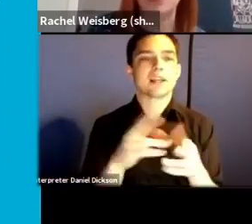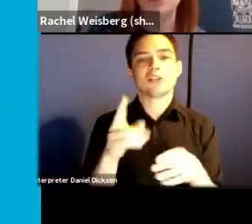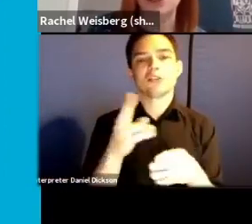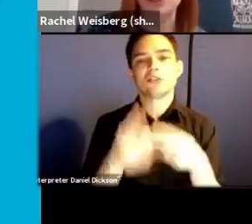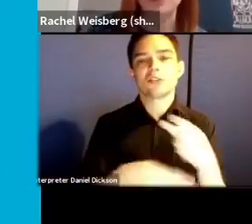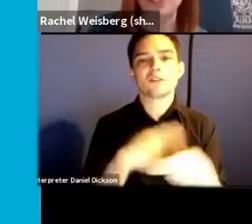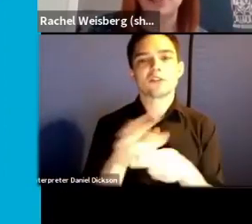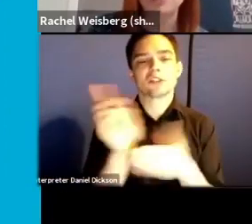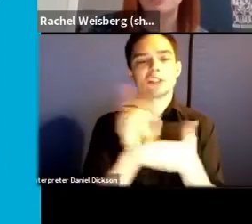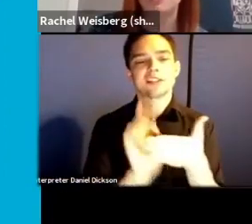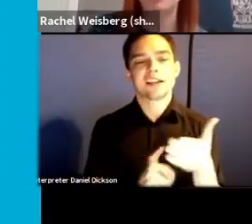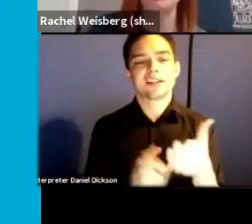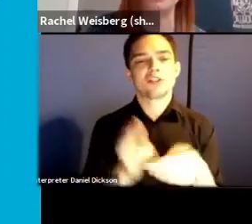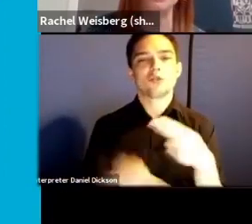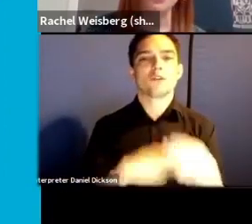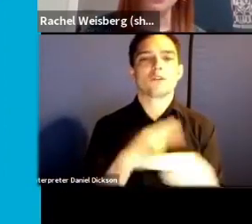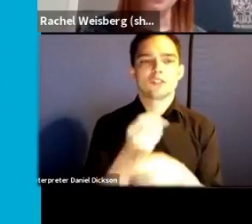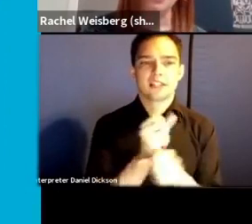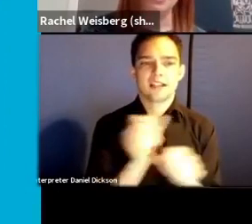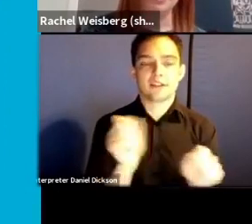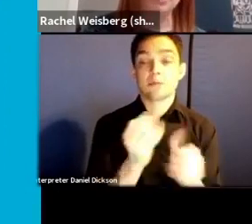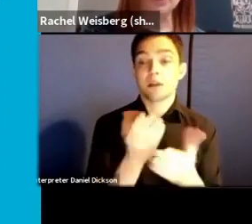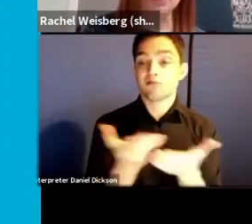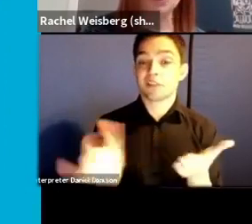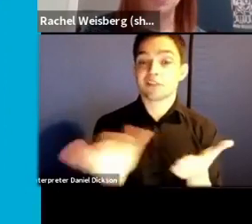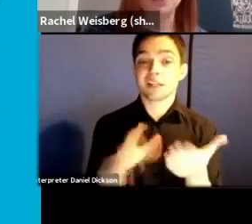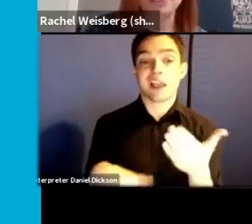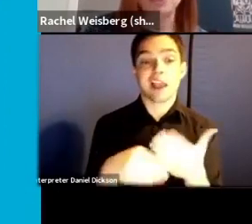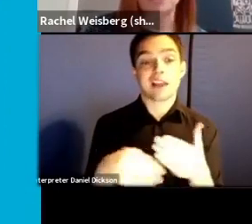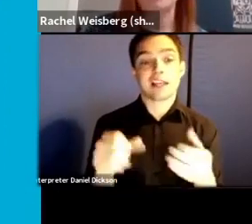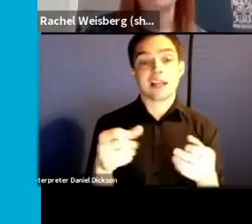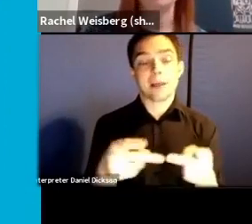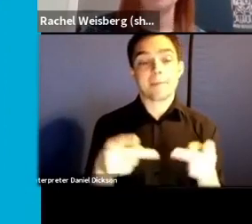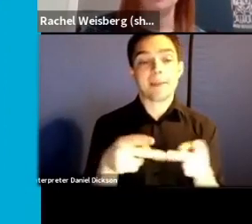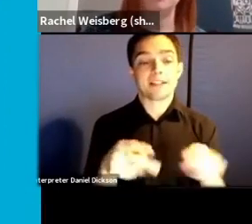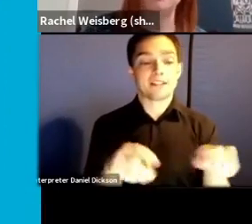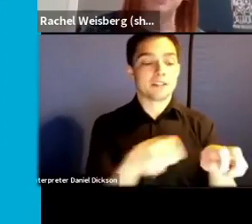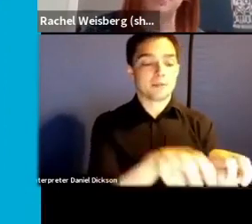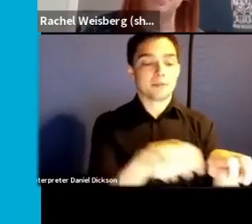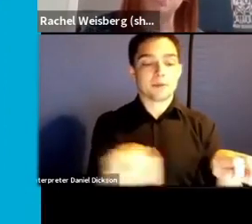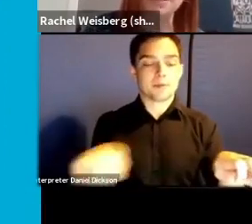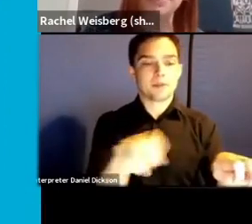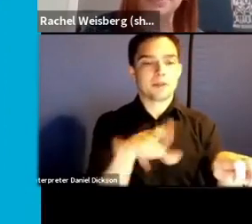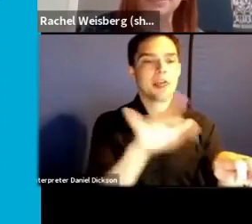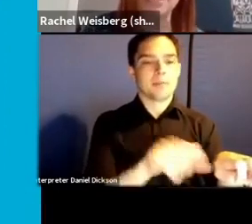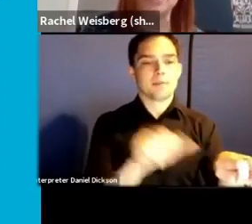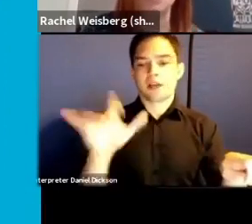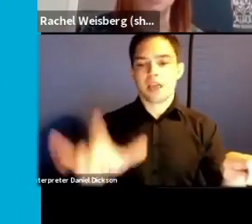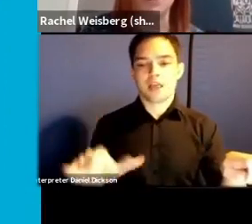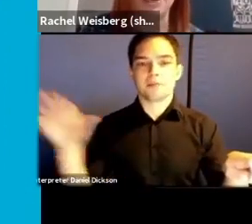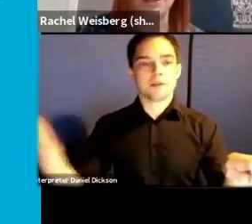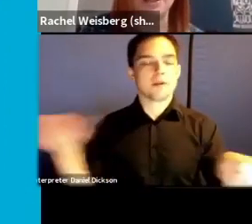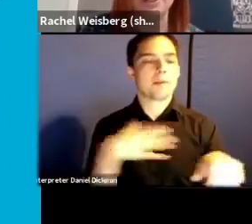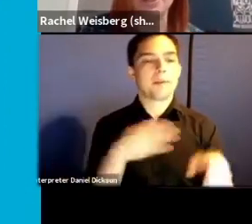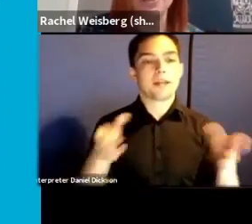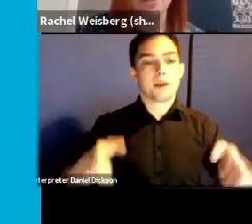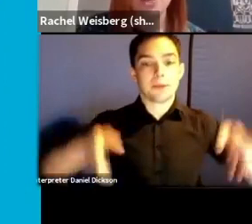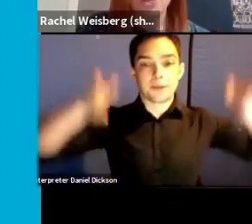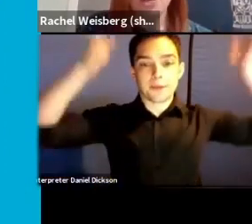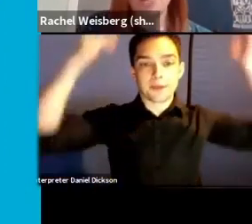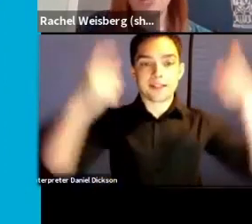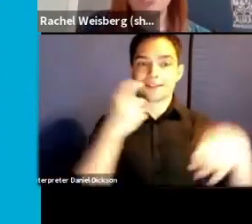and universal safety, but things like adding a space between workstations, creating a barrier with plexiglass or one-way